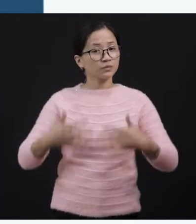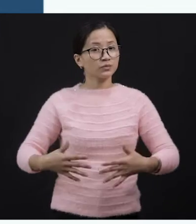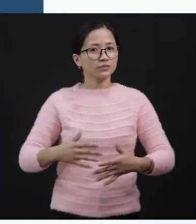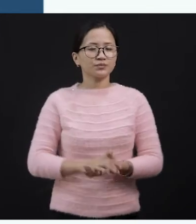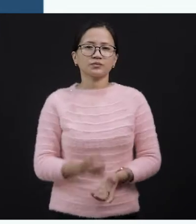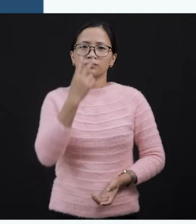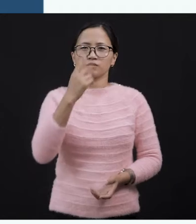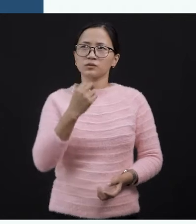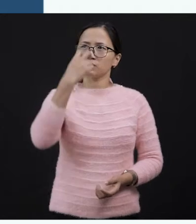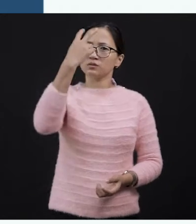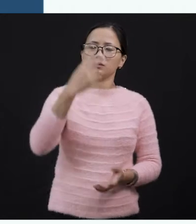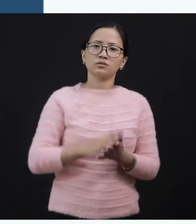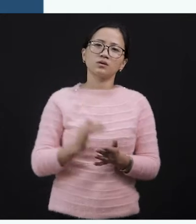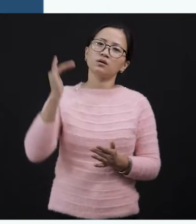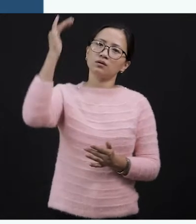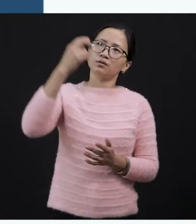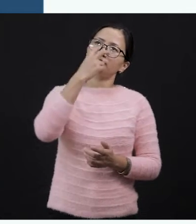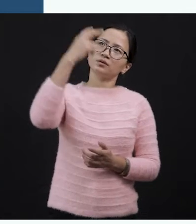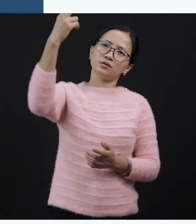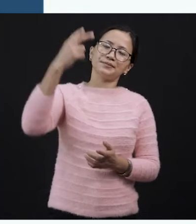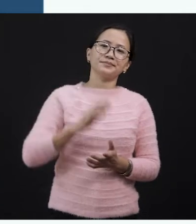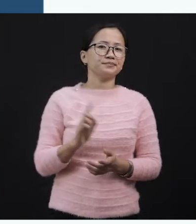we should not look up, okay?